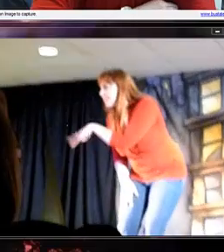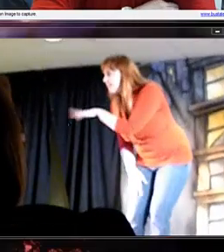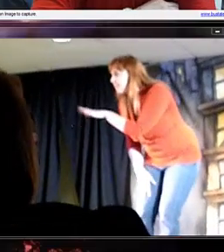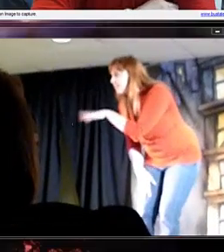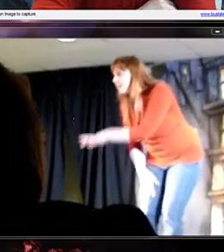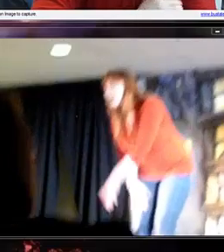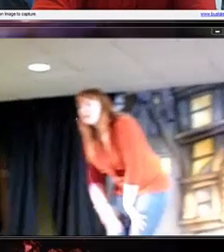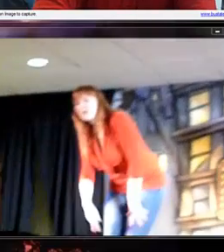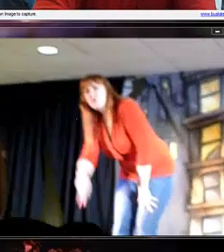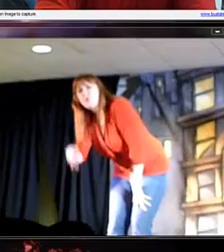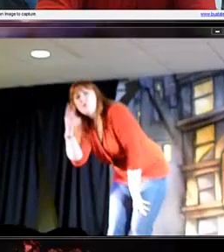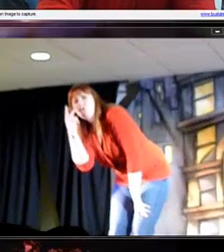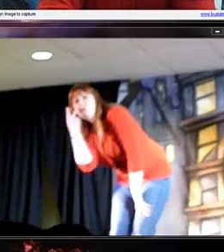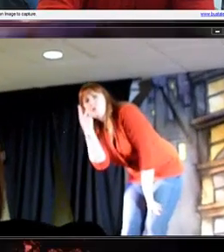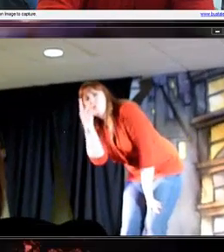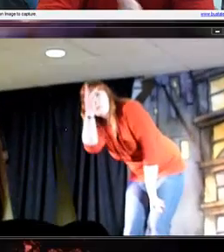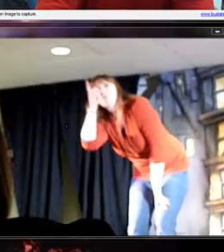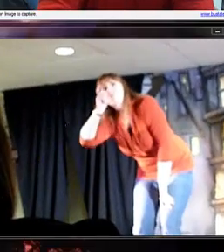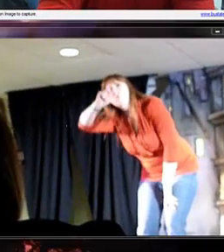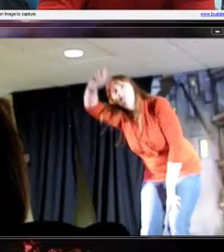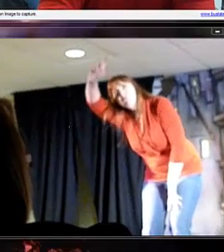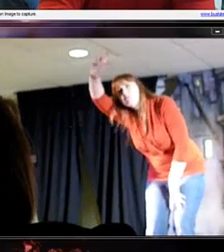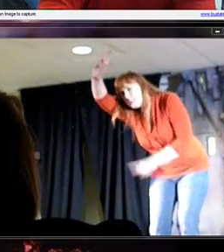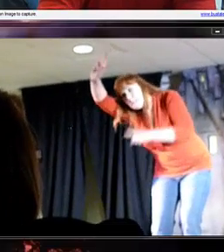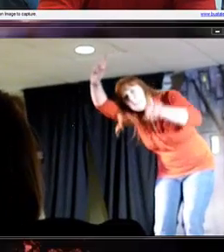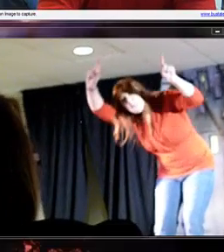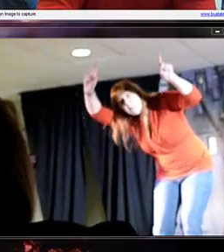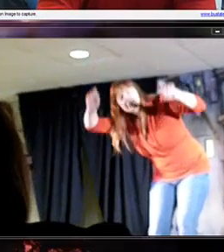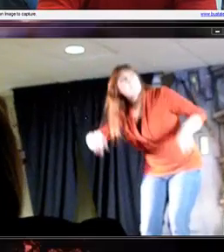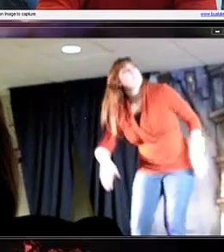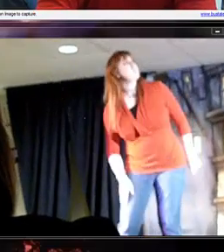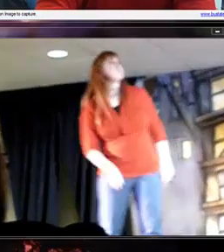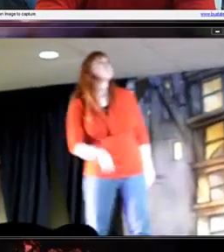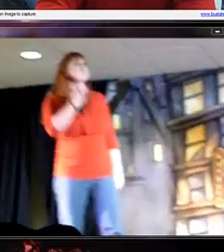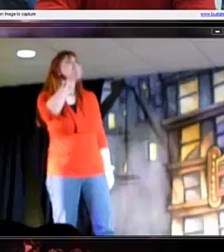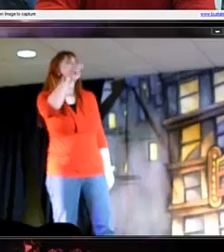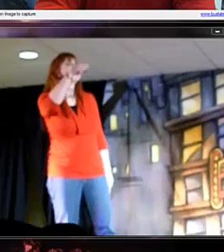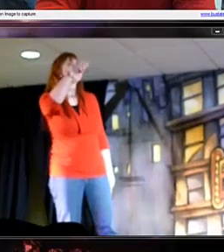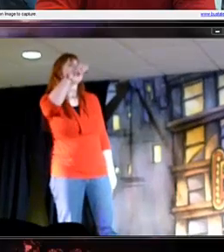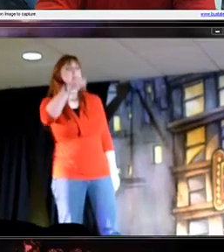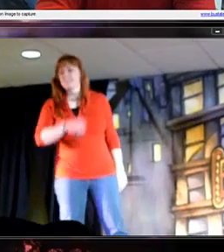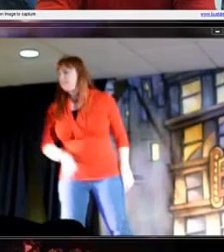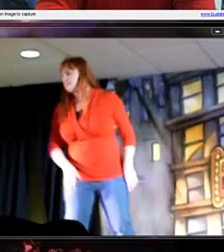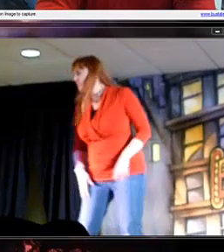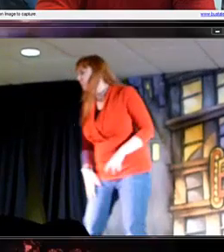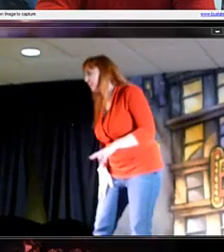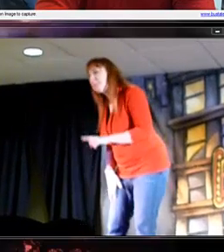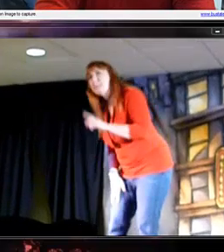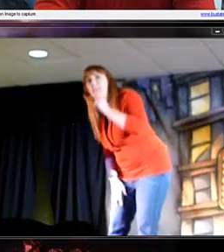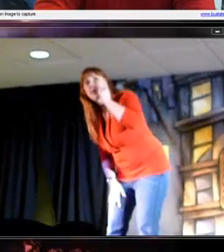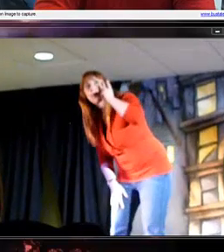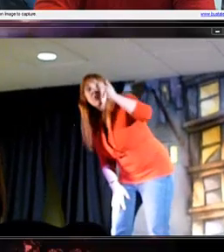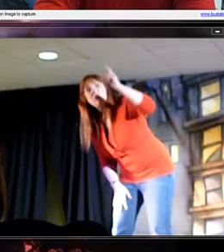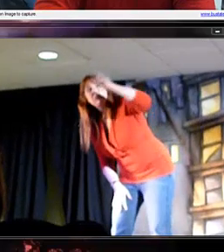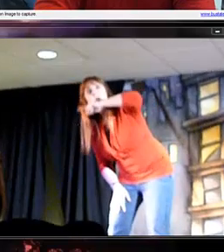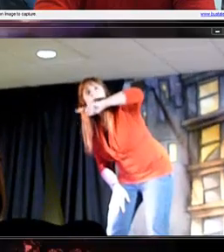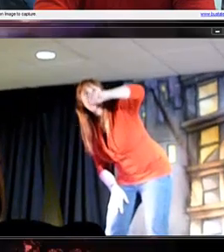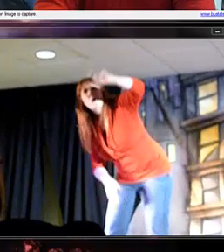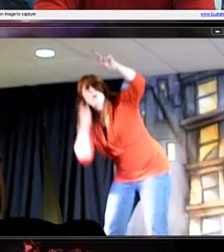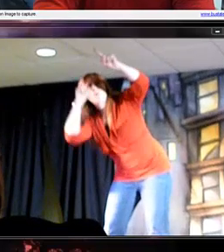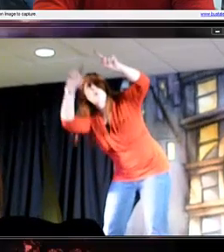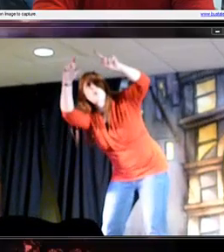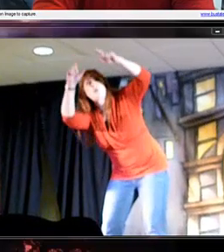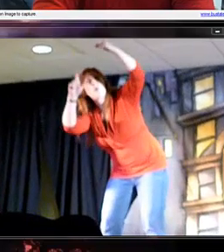not accurate and it's not consistent because they weren't there, right? But the verbs that I had, those were pretty clear.